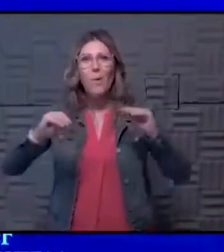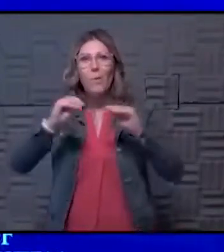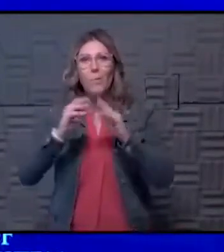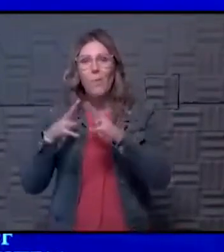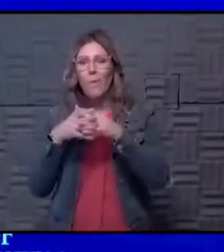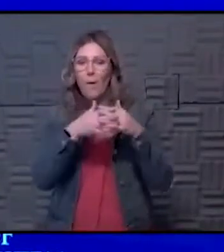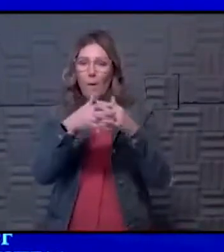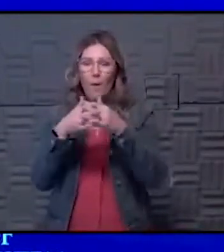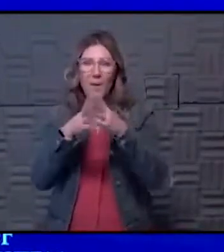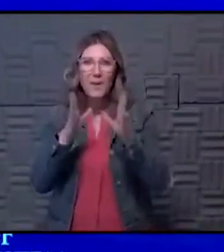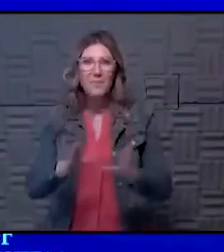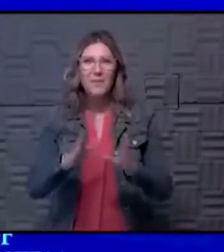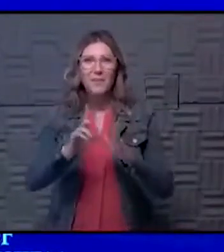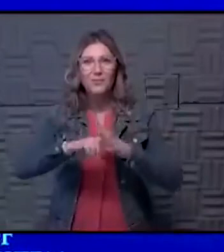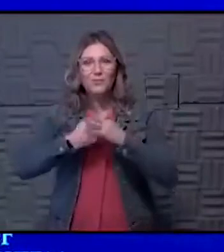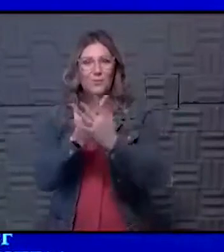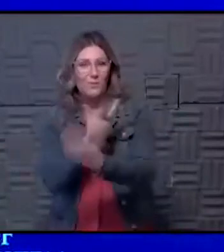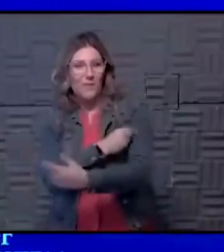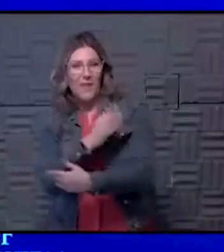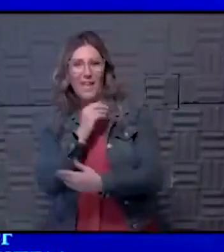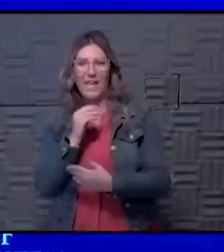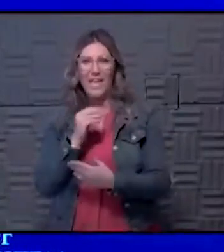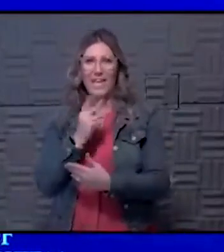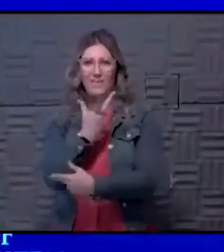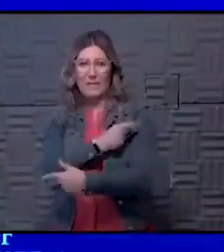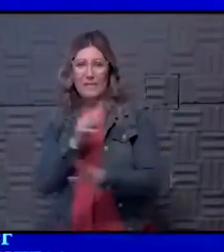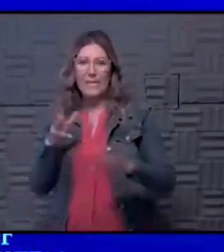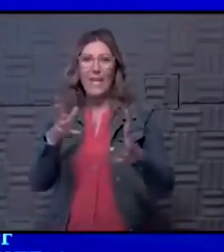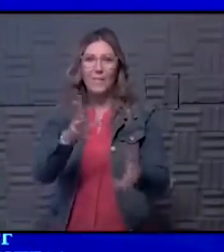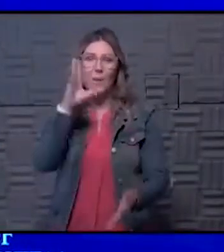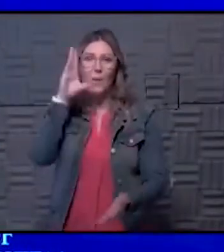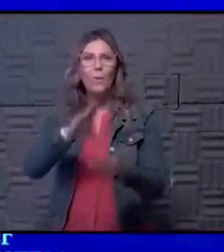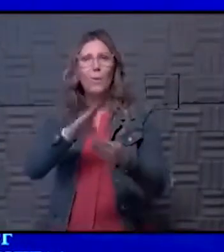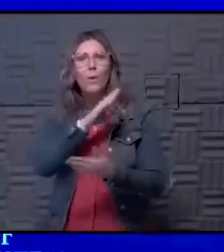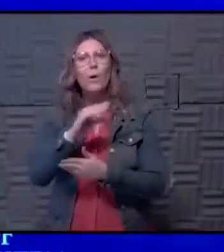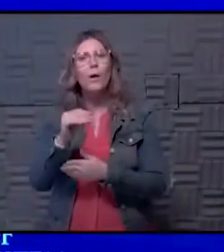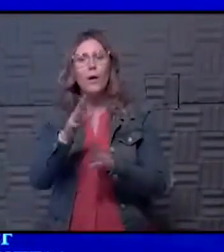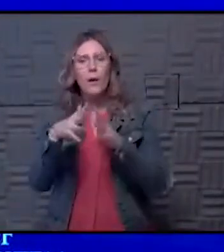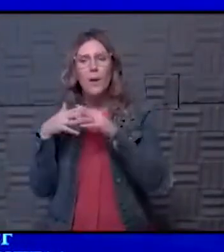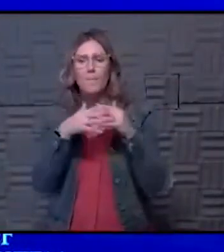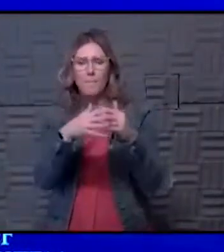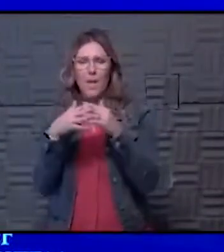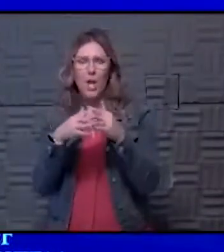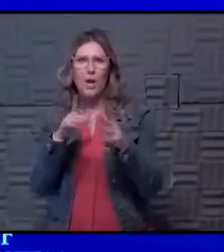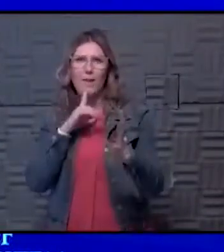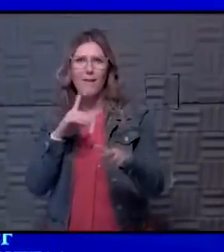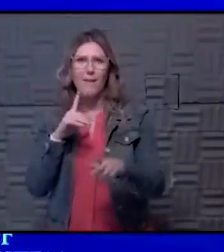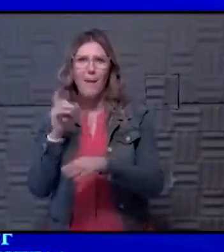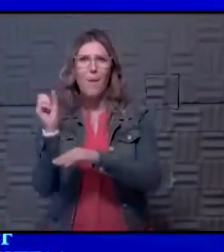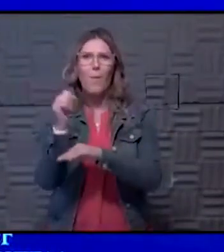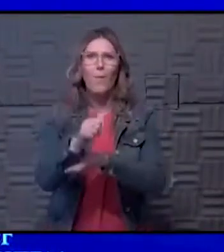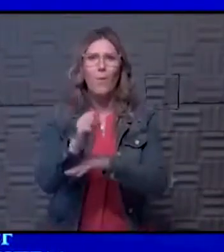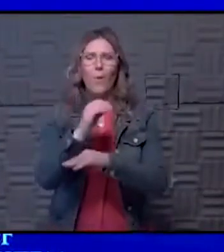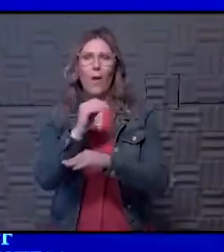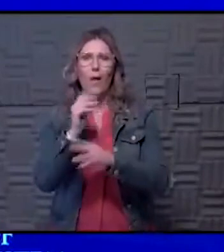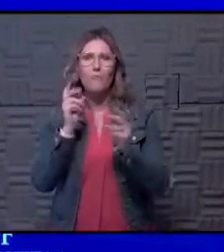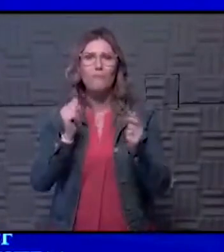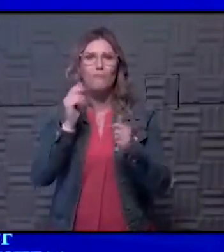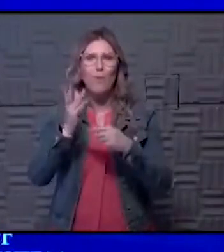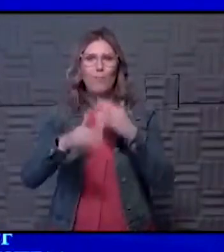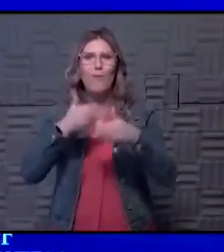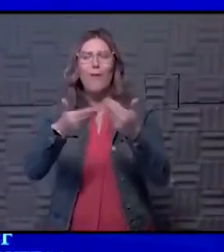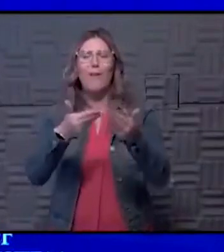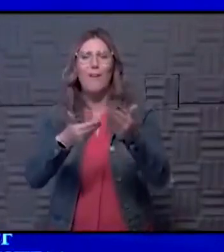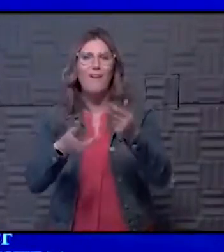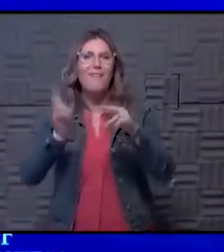to get vaccinated and vaccine hesitancy beginning to drop, and for America to be making a comeback and rapidly rising to being one of